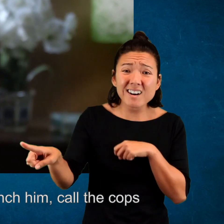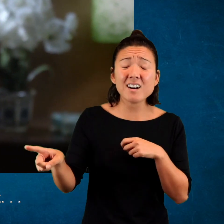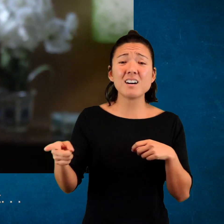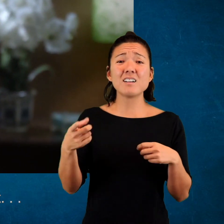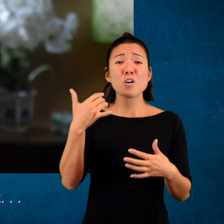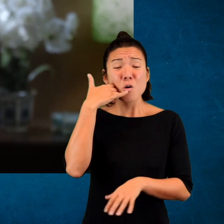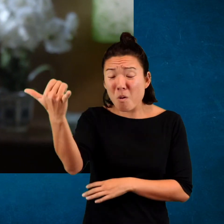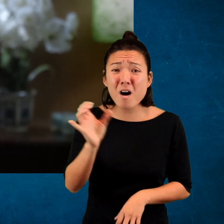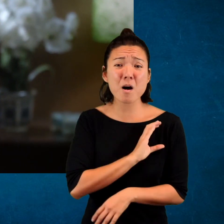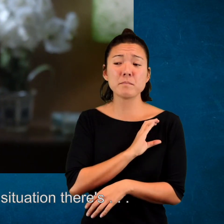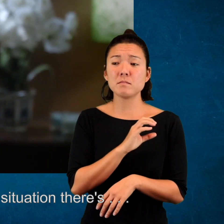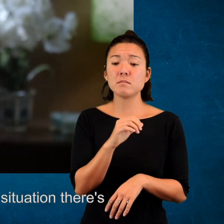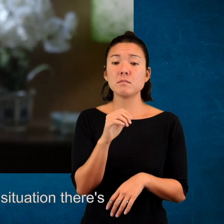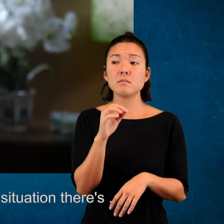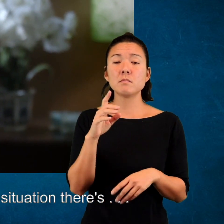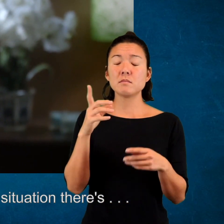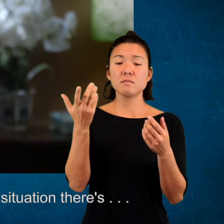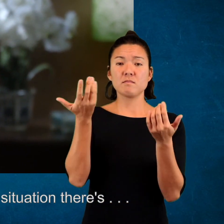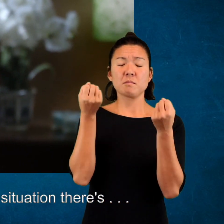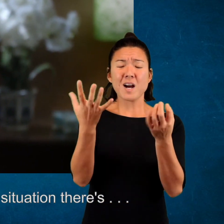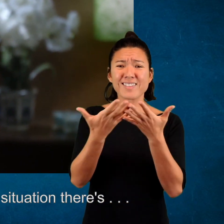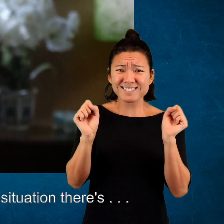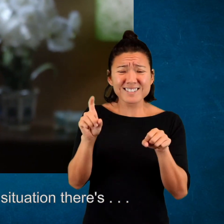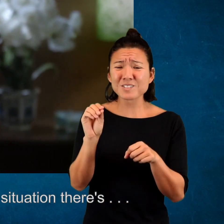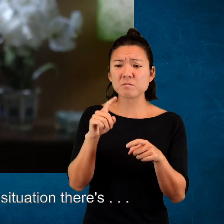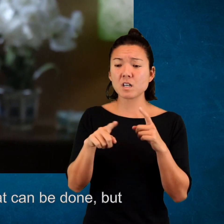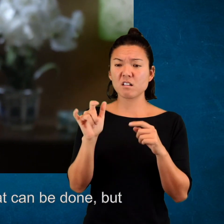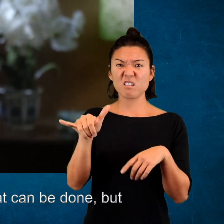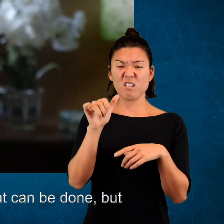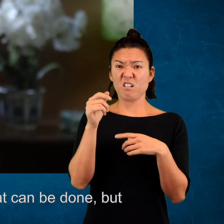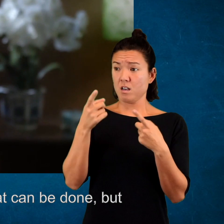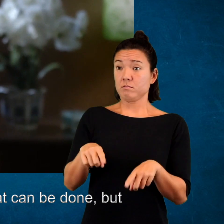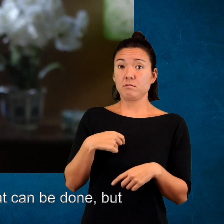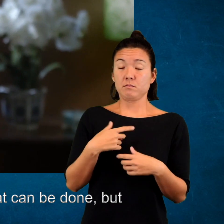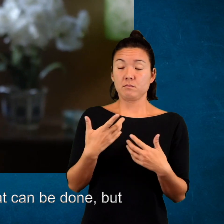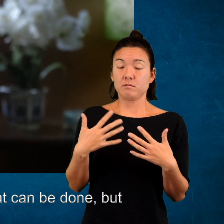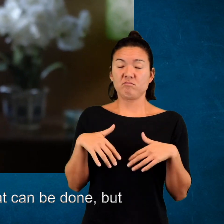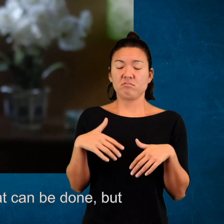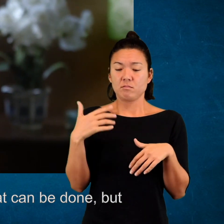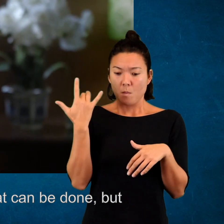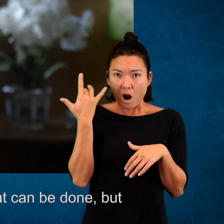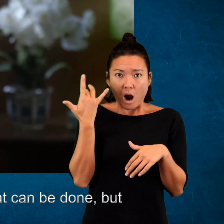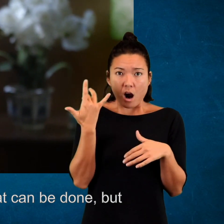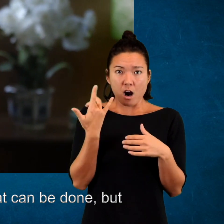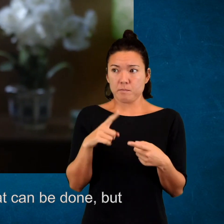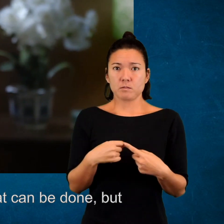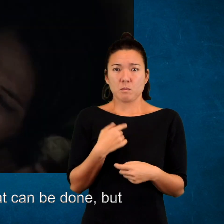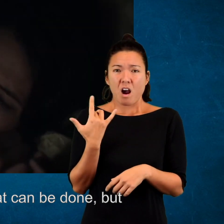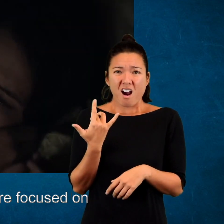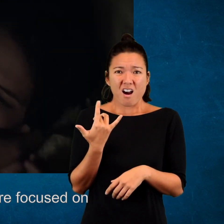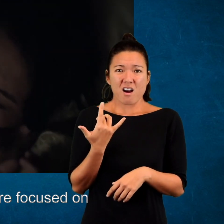But when you're in that situation, there's a million things that can be done,